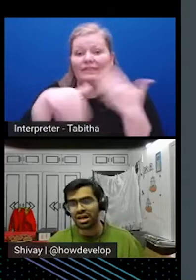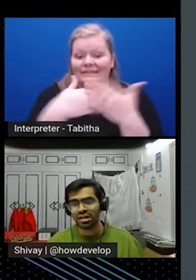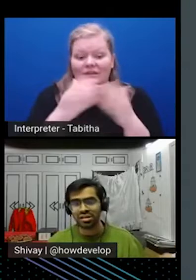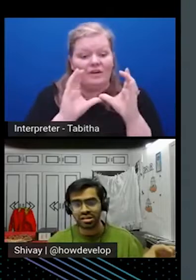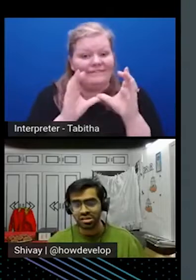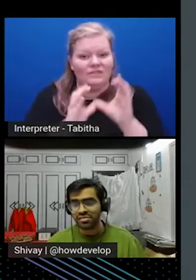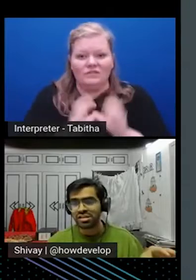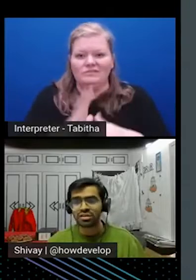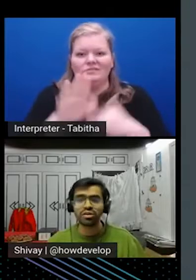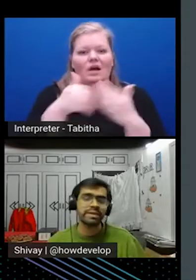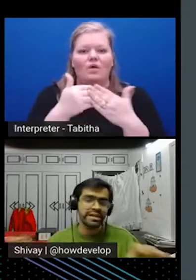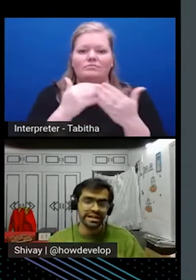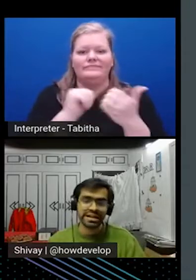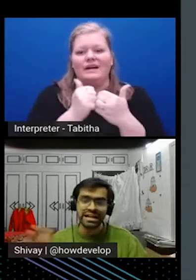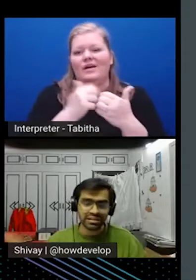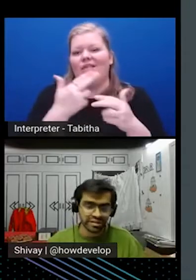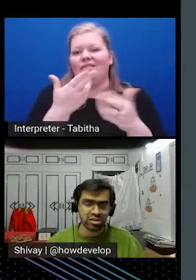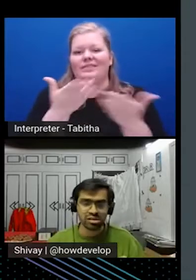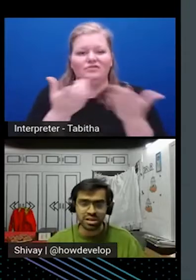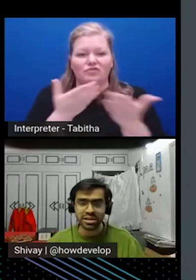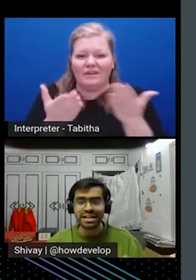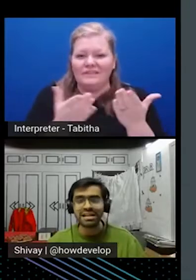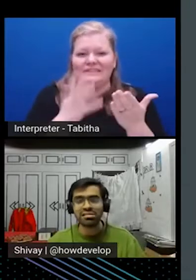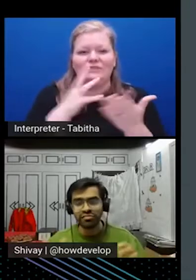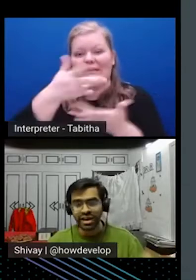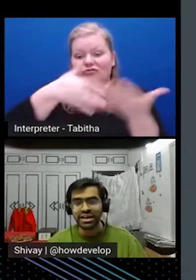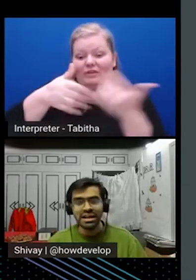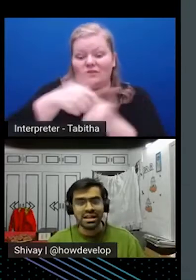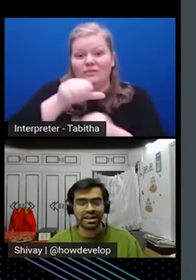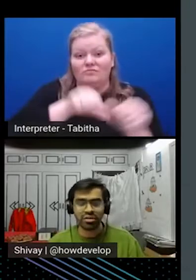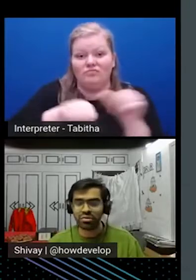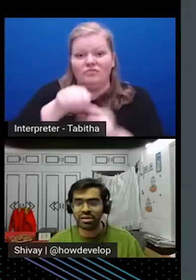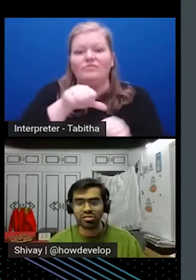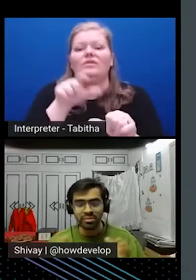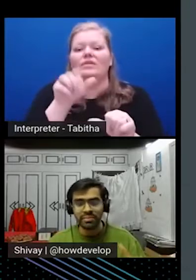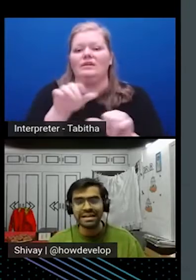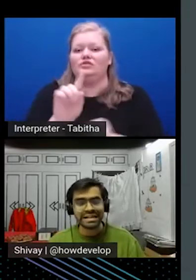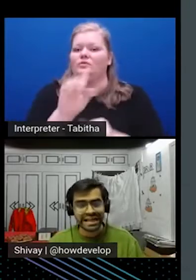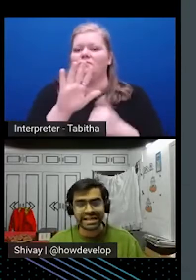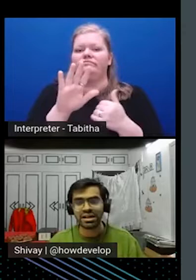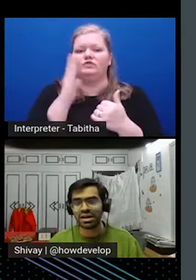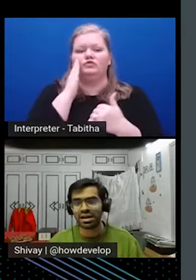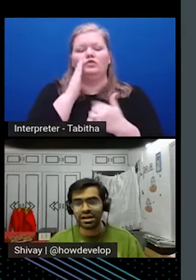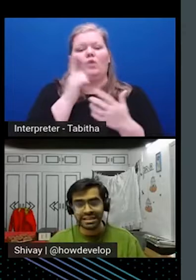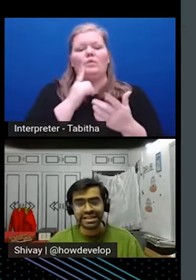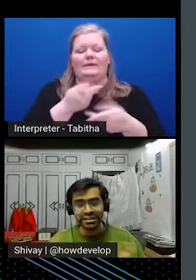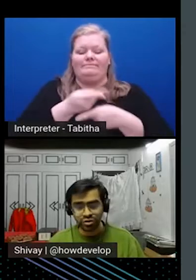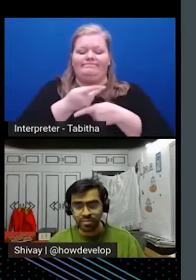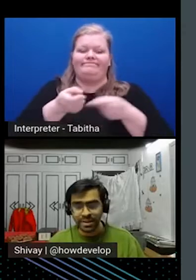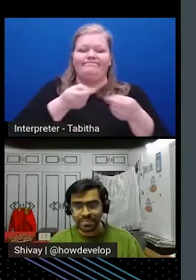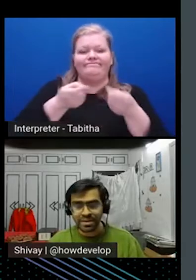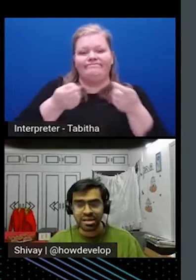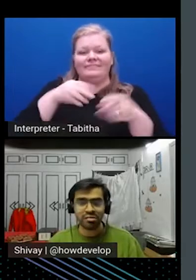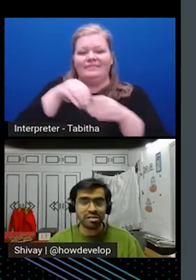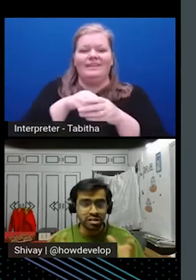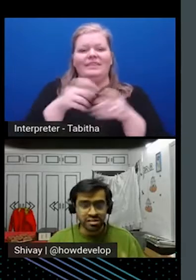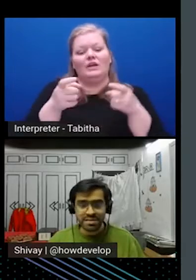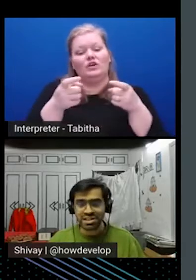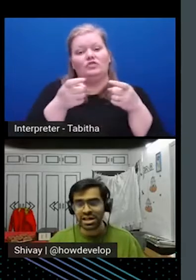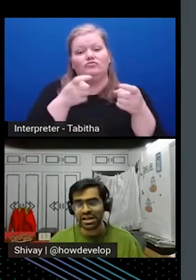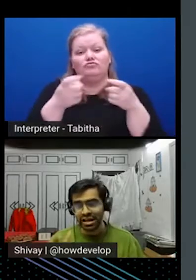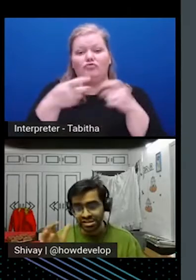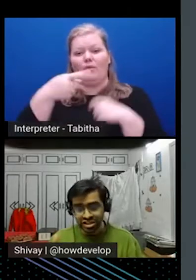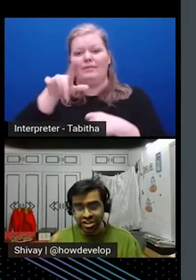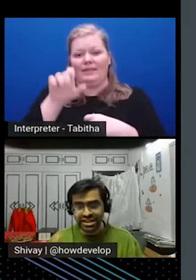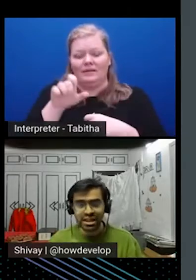these services are going to be interacting with each other, that's where is going to be maintained in the control plane. So a service